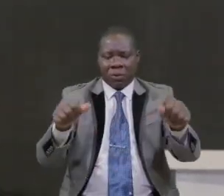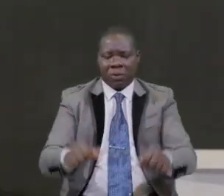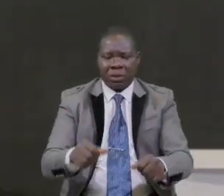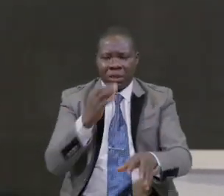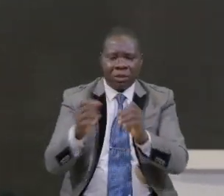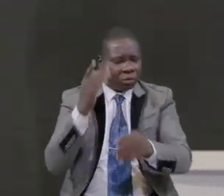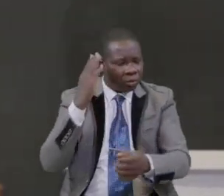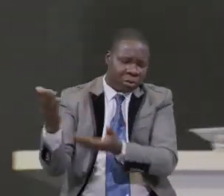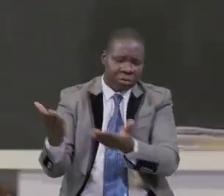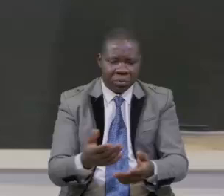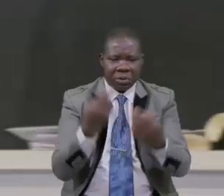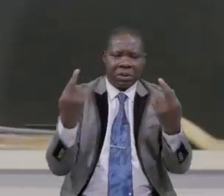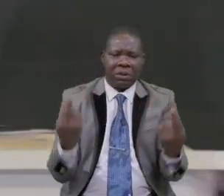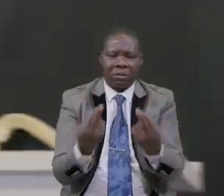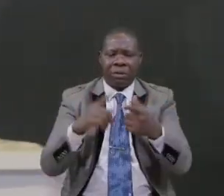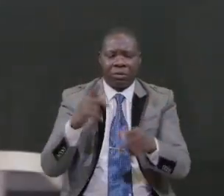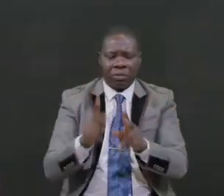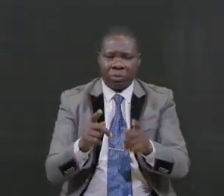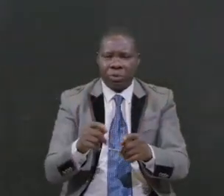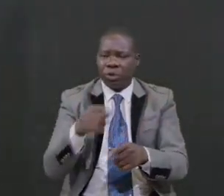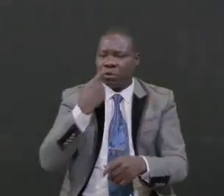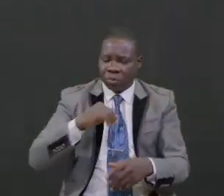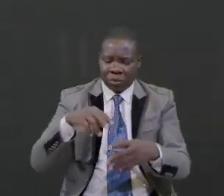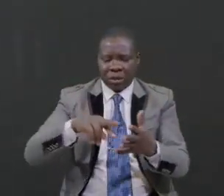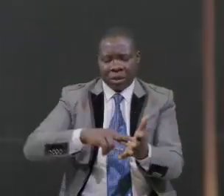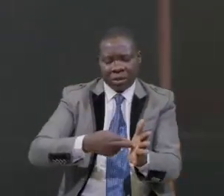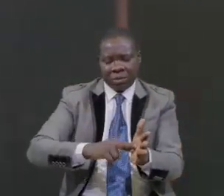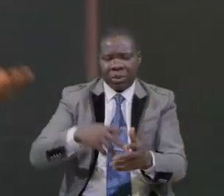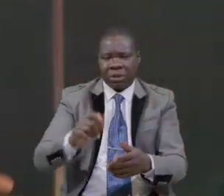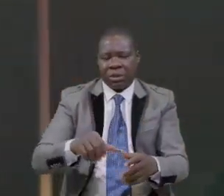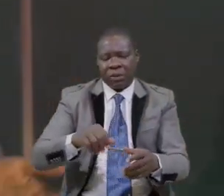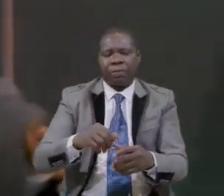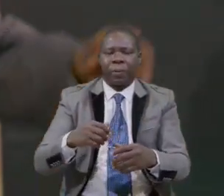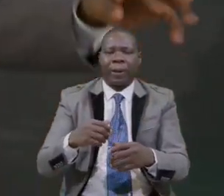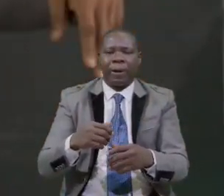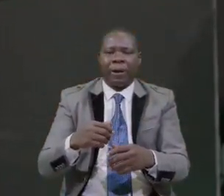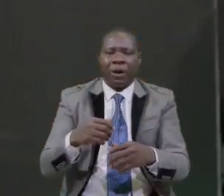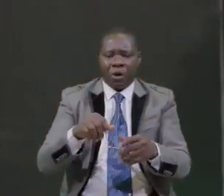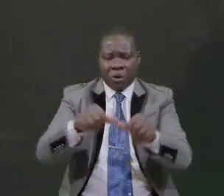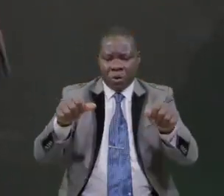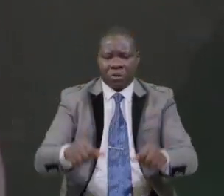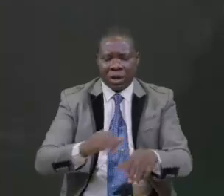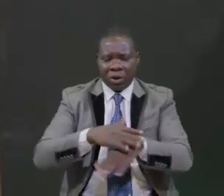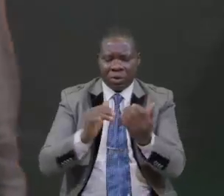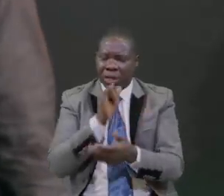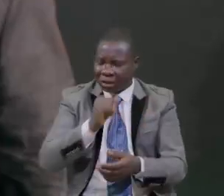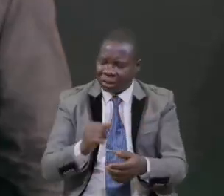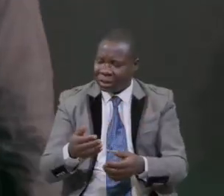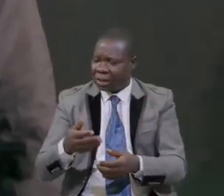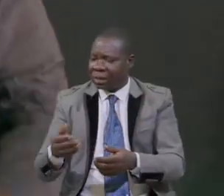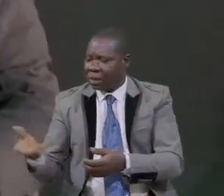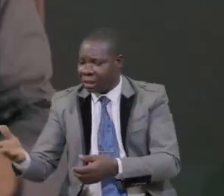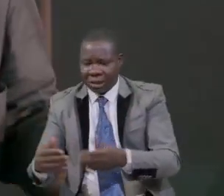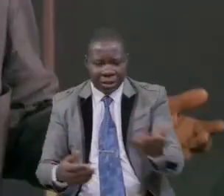the altar. All the things that have gone here and there, and they are all scattered. This one is preaching his own, that one is preaching his